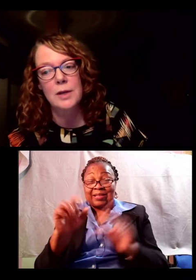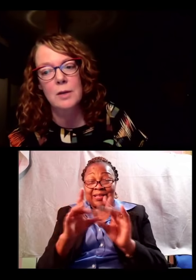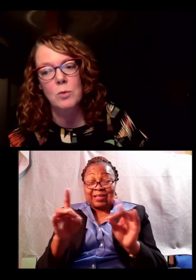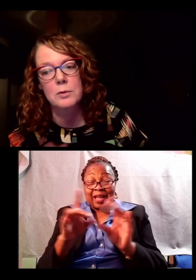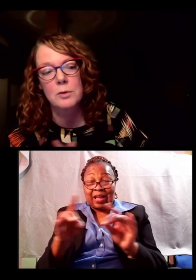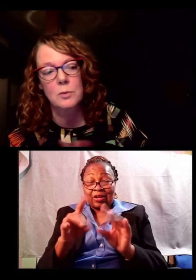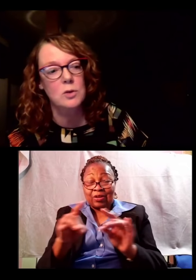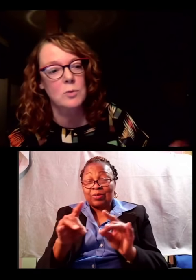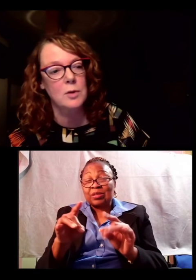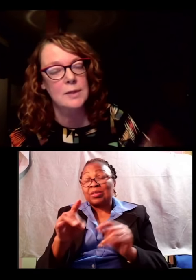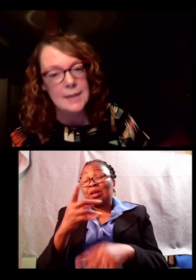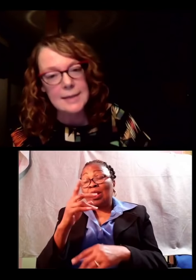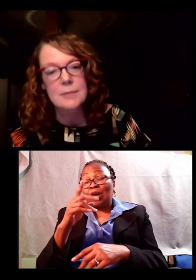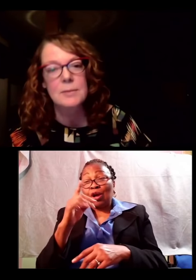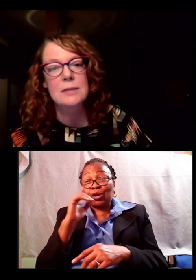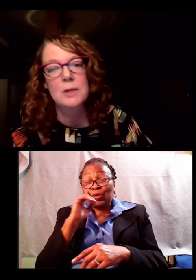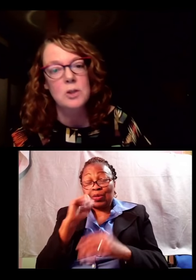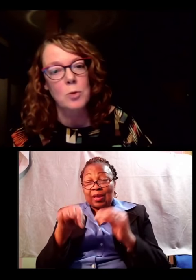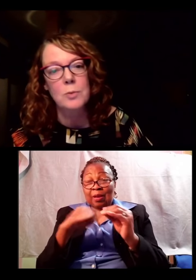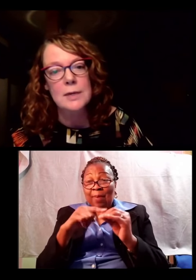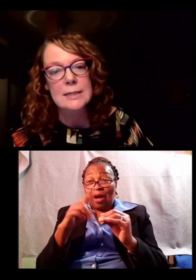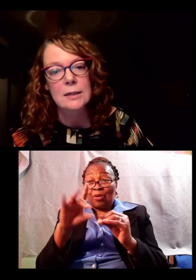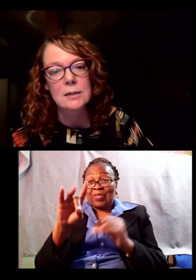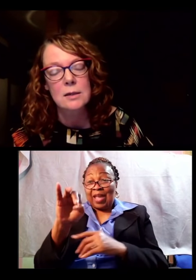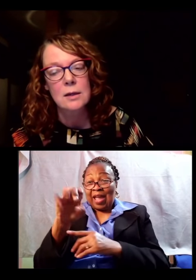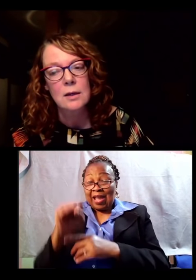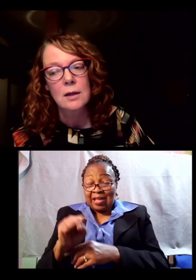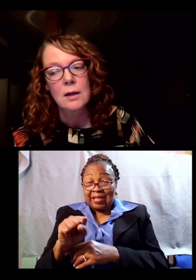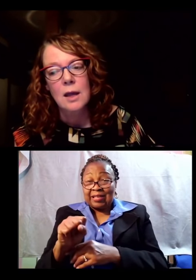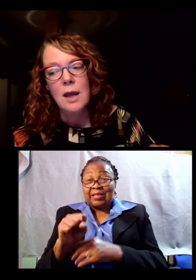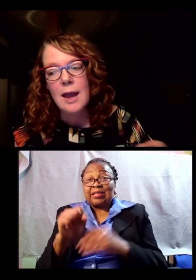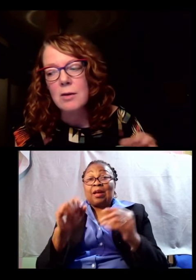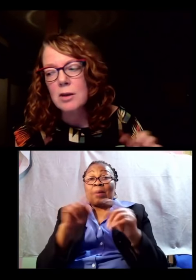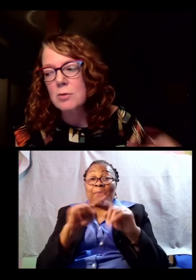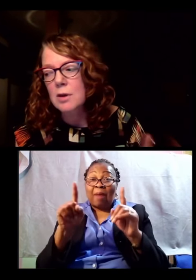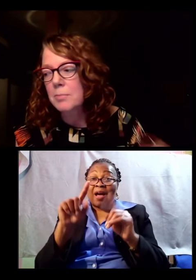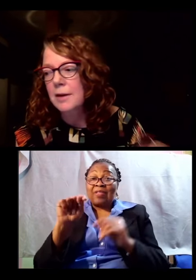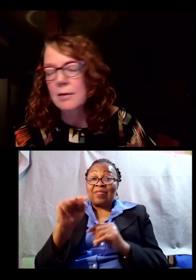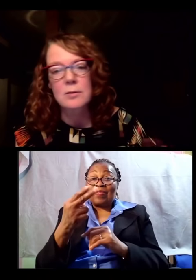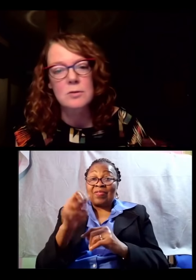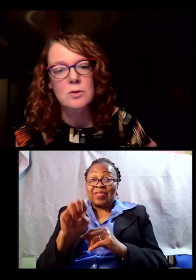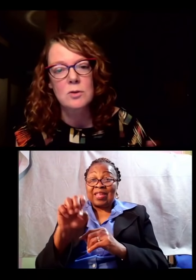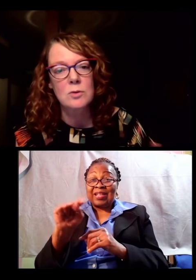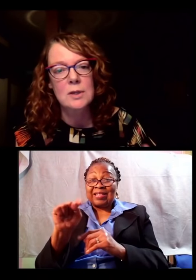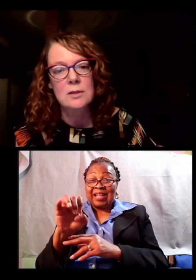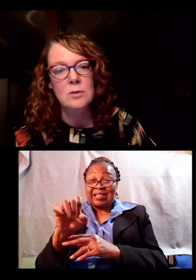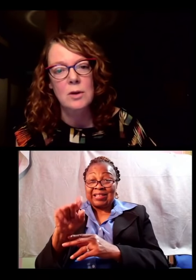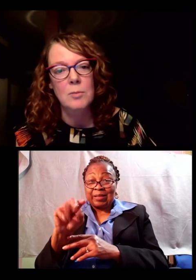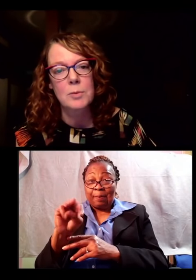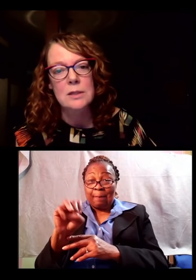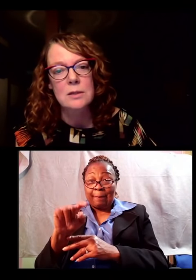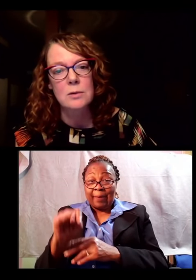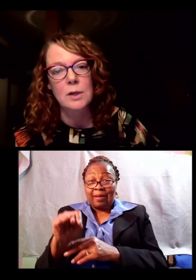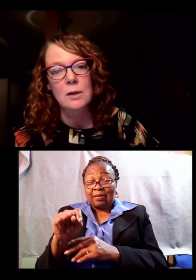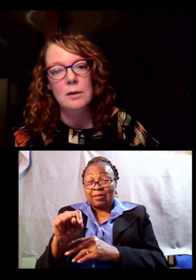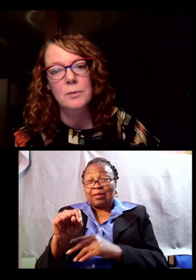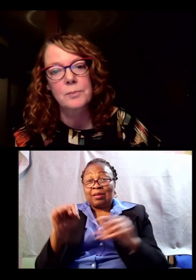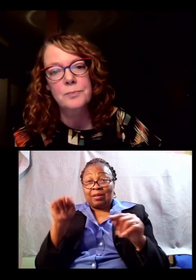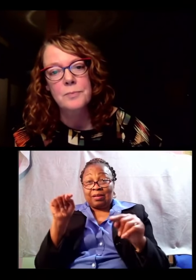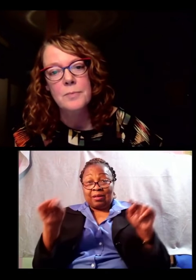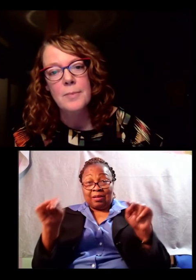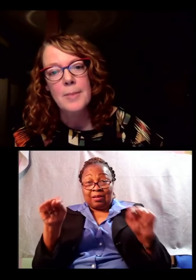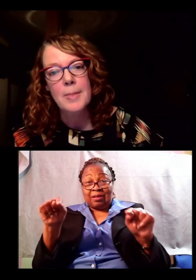historical moment in which you wrote The Testaments, much more recent. How do you compare those two historic moments to one